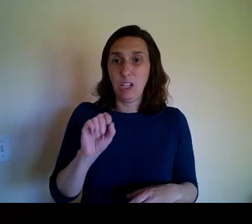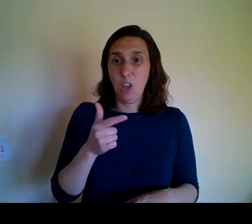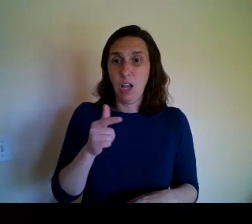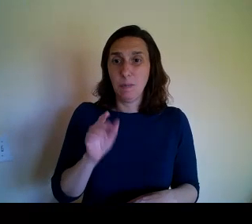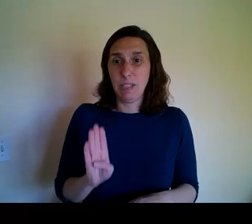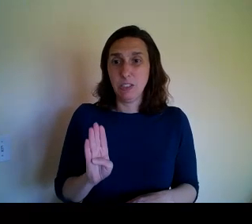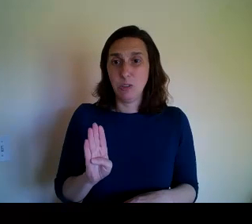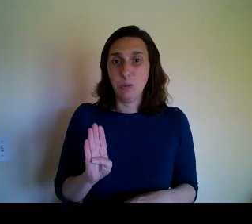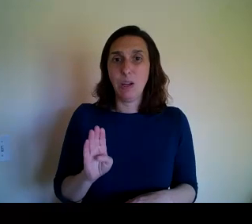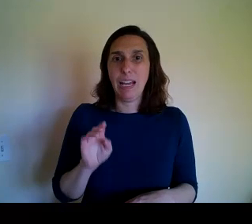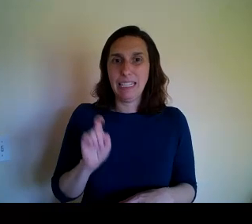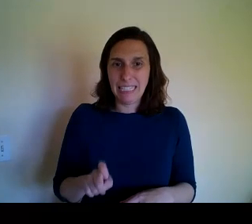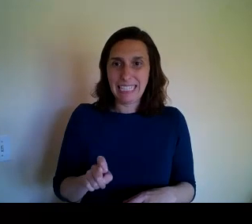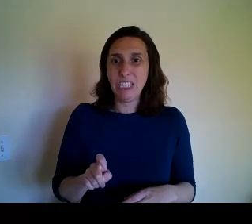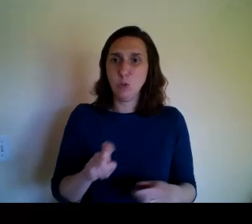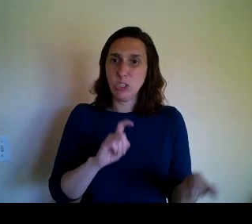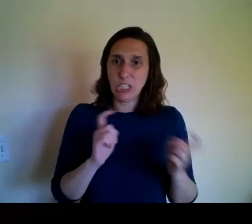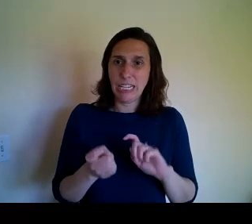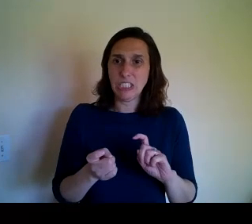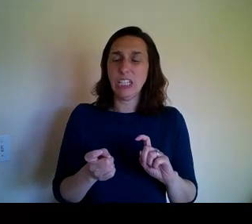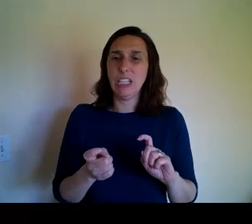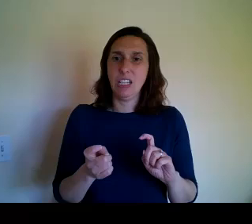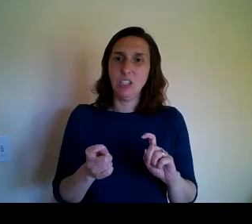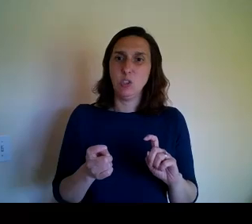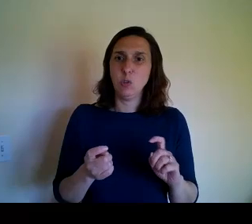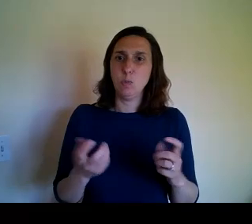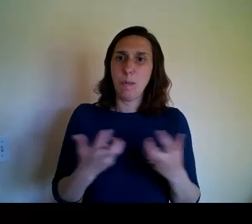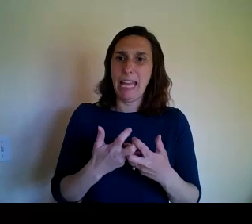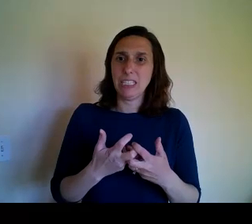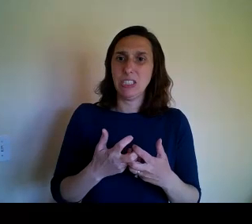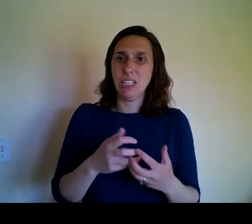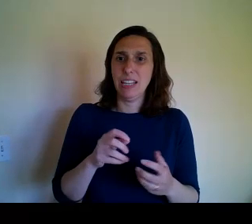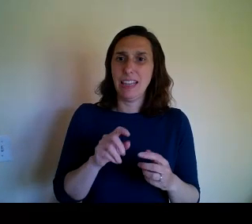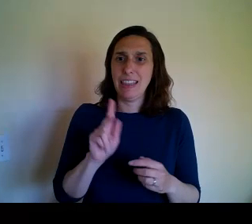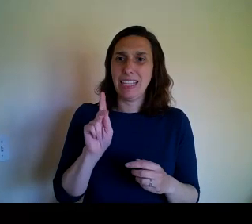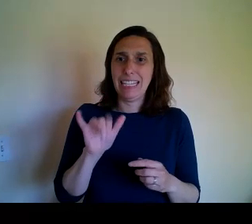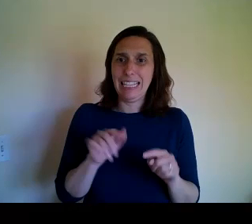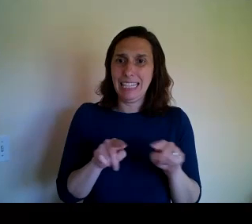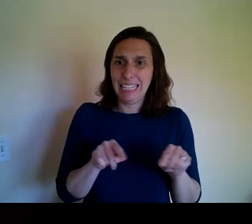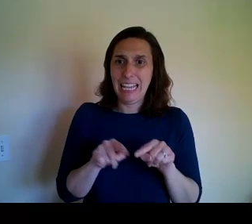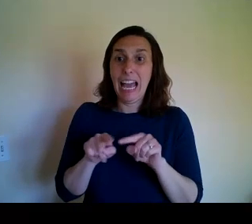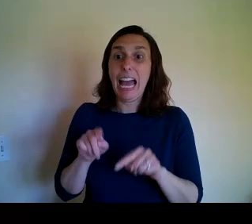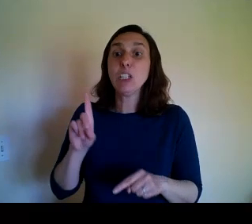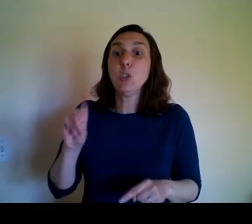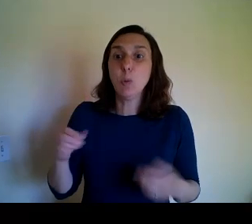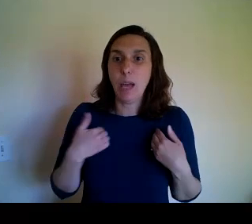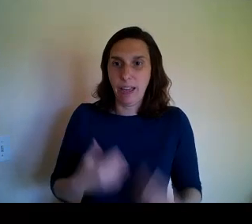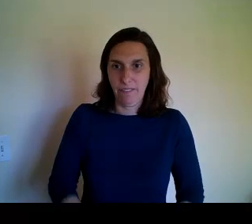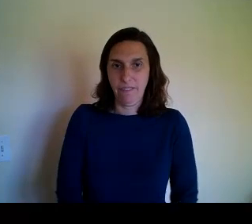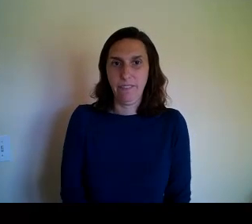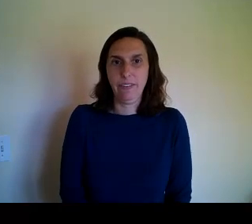two keys I have. So I use this formula I figured out, because we're clever eagles and we